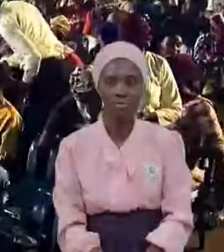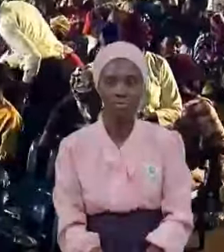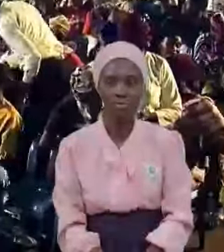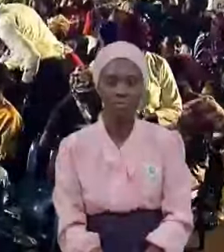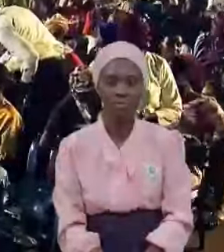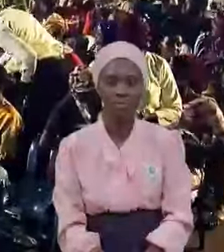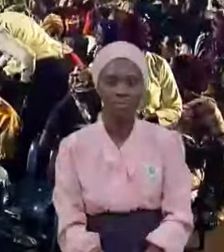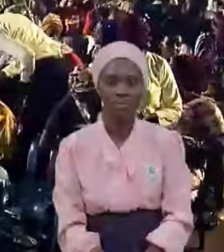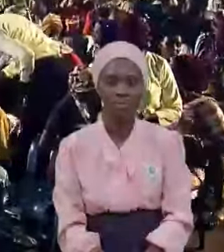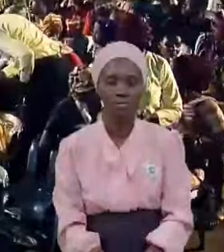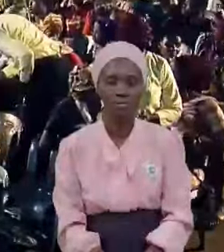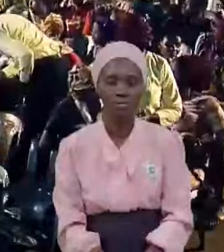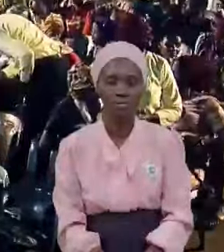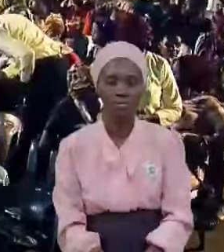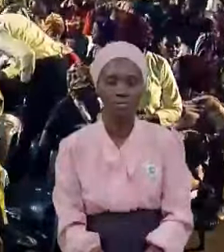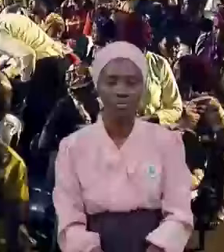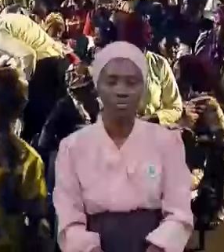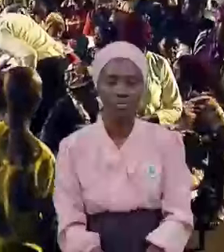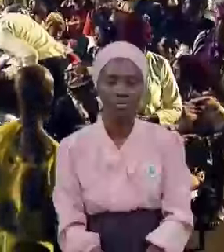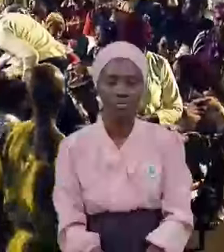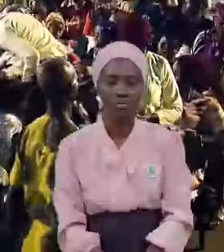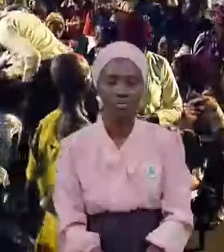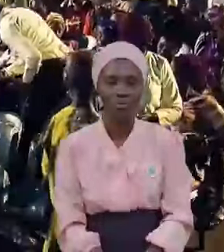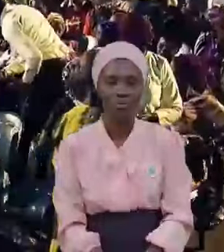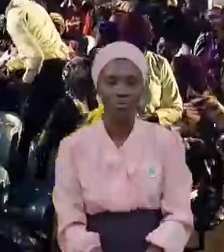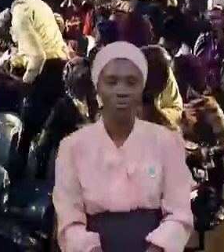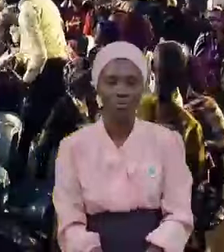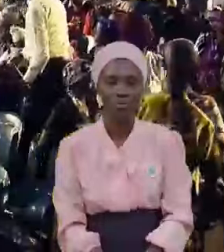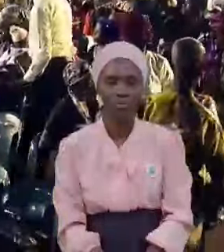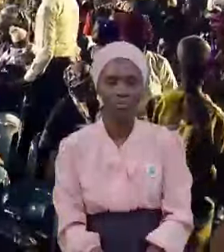me to remain an altogether Christian,